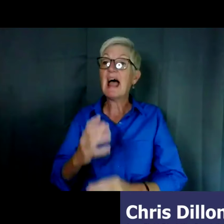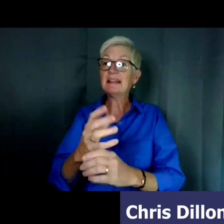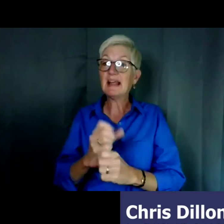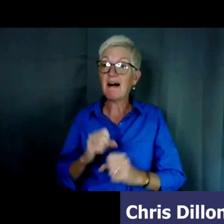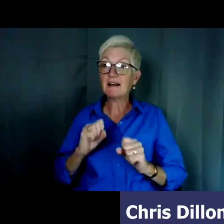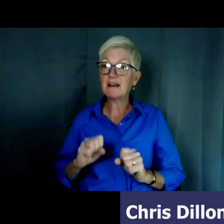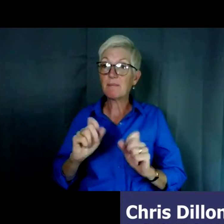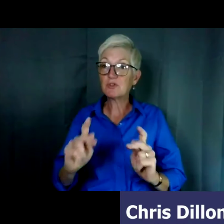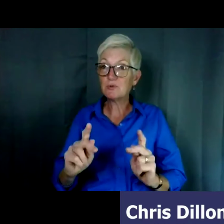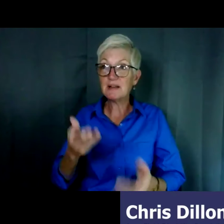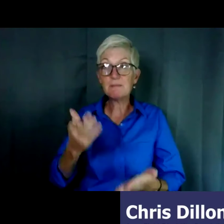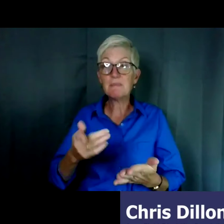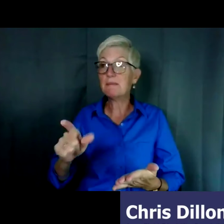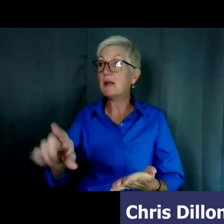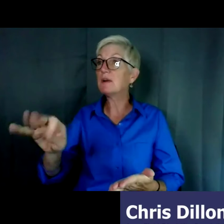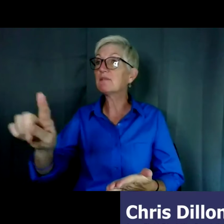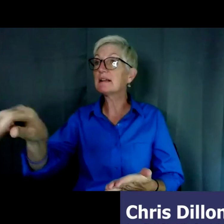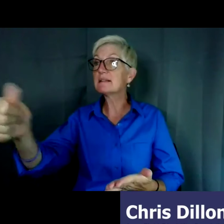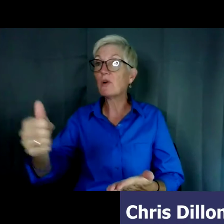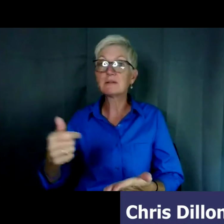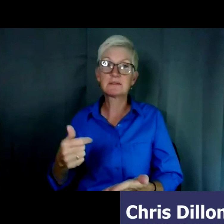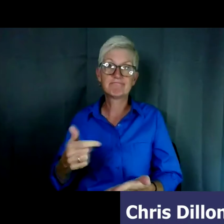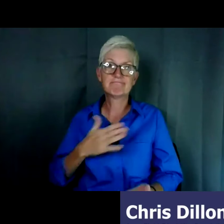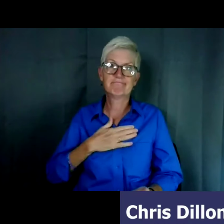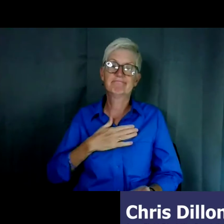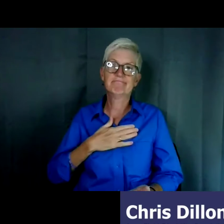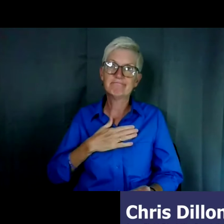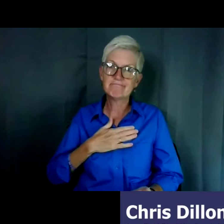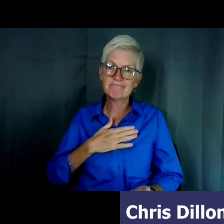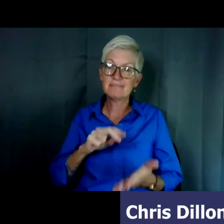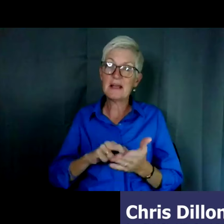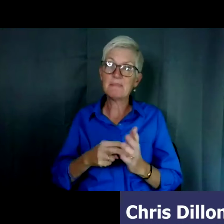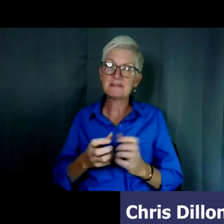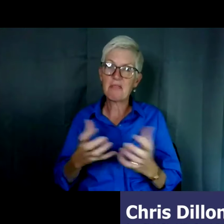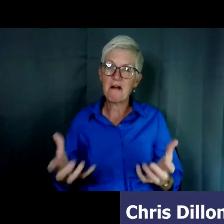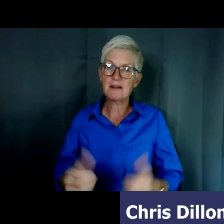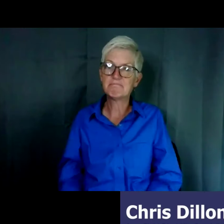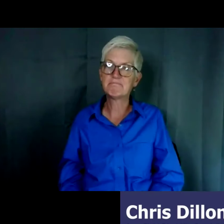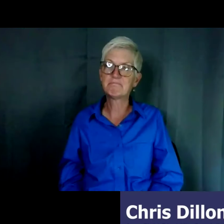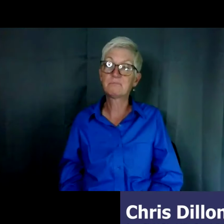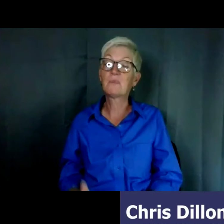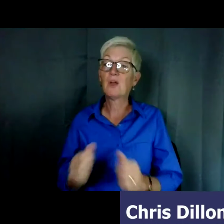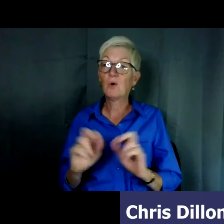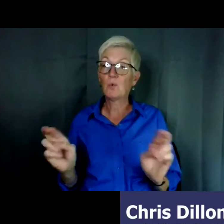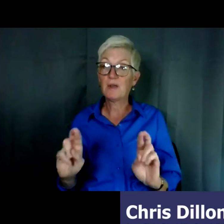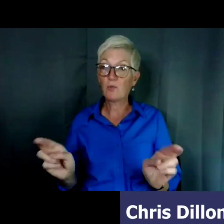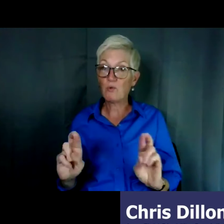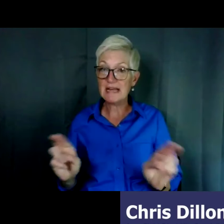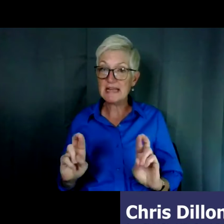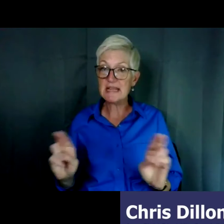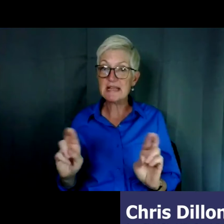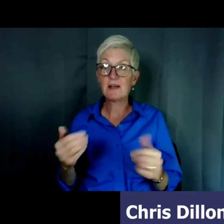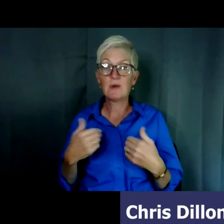else, that means a lot. With READY, we've got the same programs going on. The